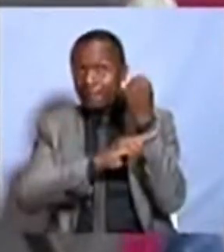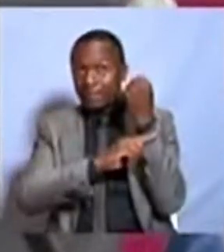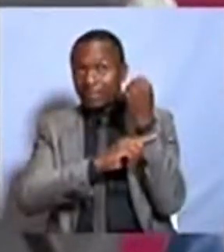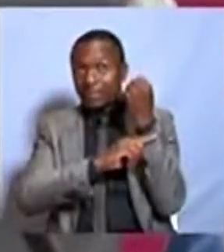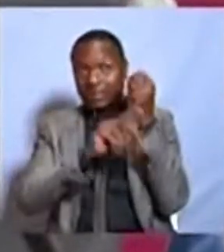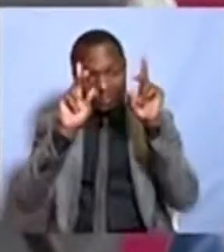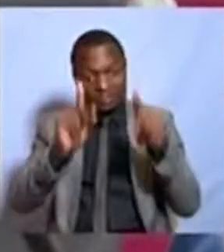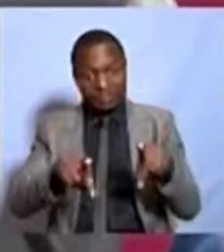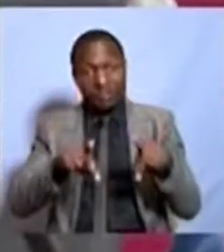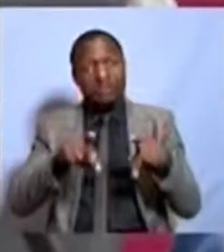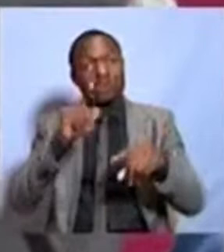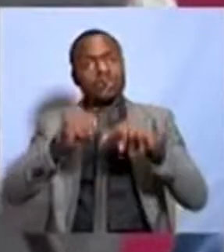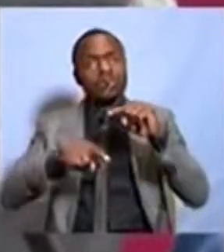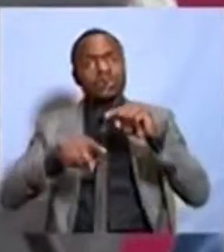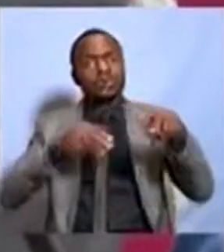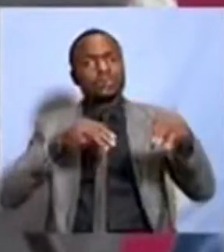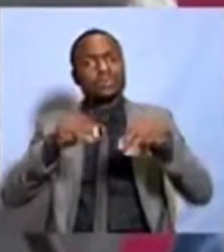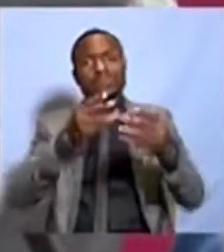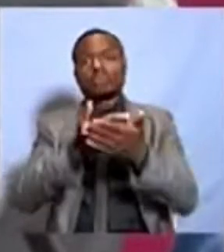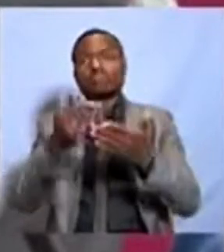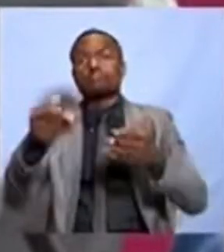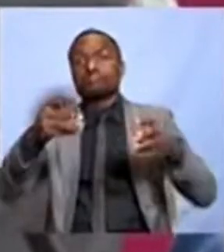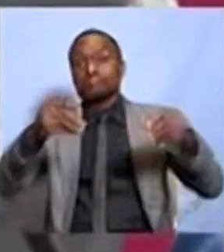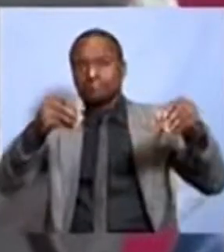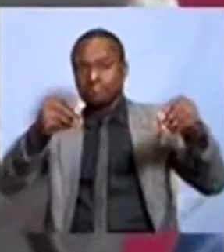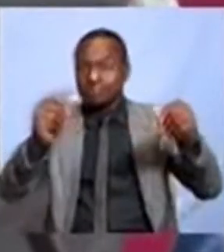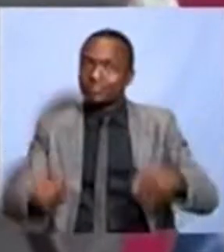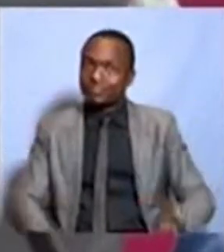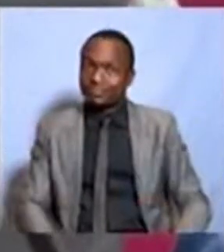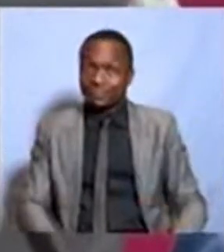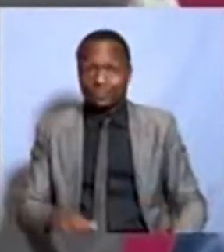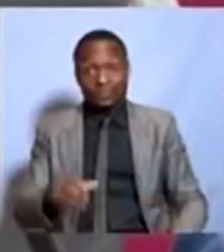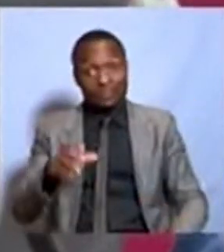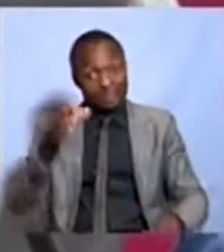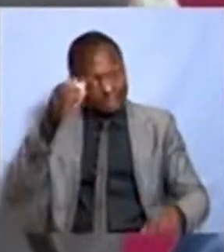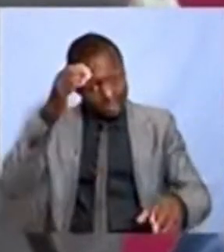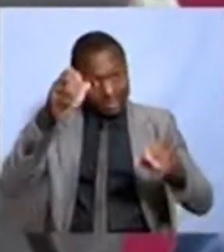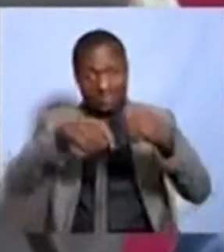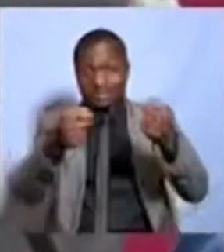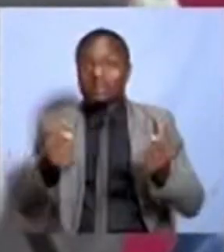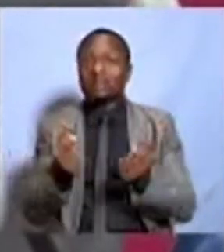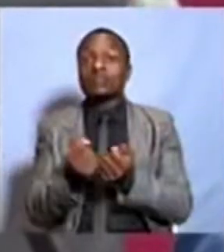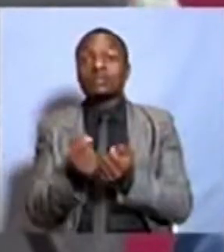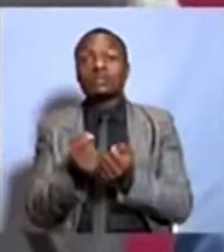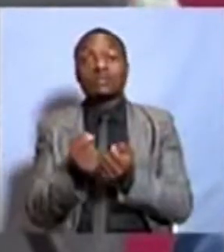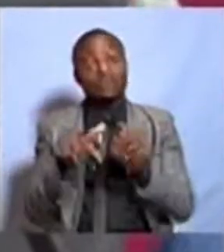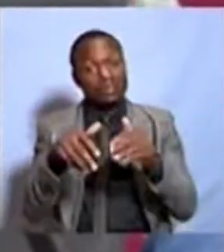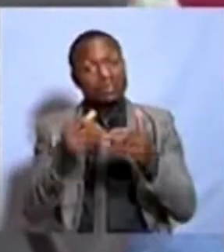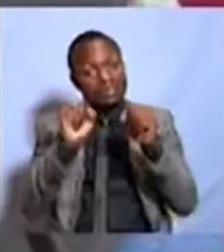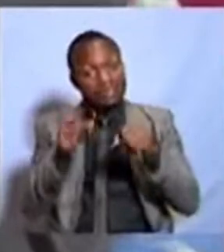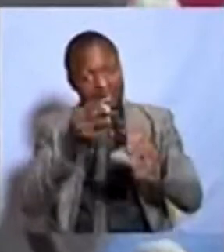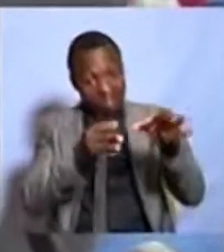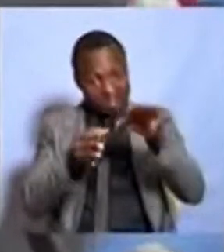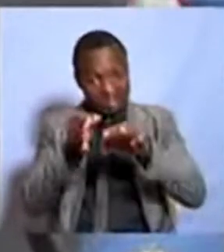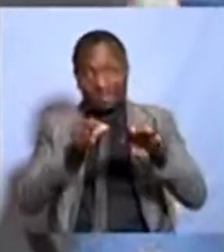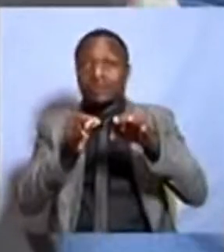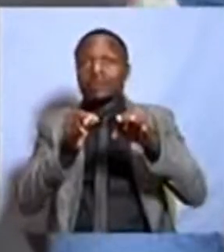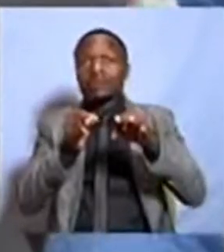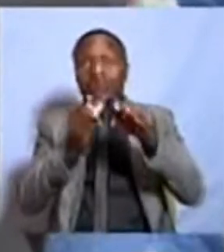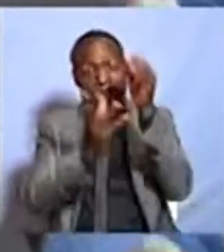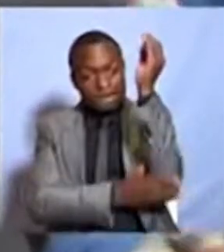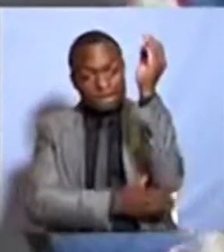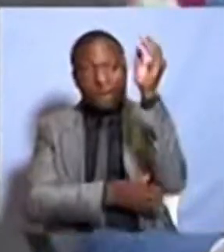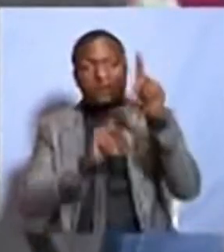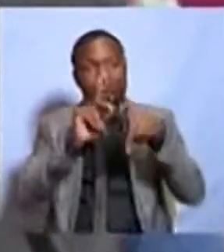minimum. So as a civil society, how much do you take to come in between and interpret and explain to the poor people in the urban area to